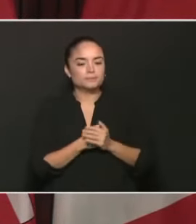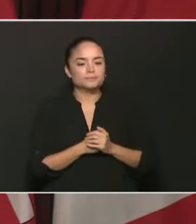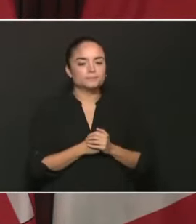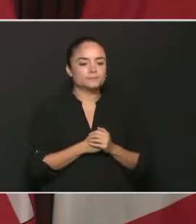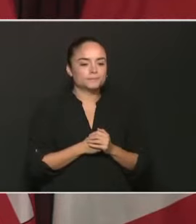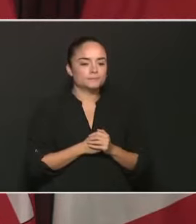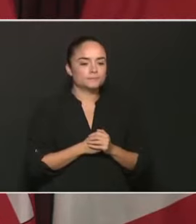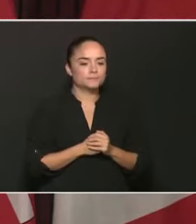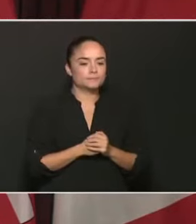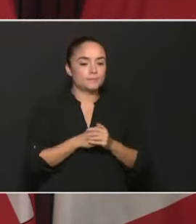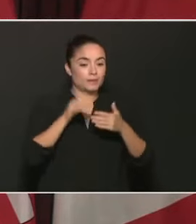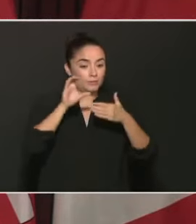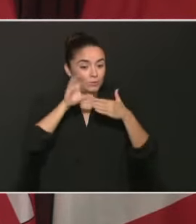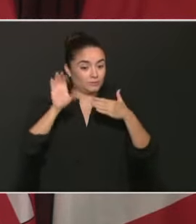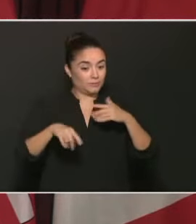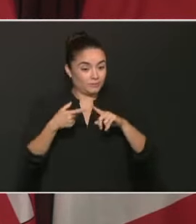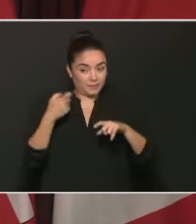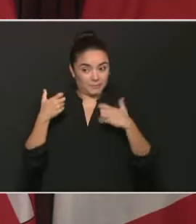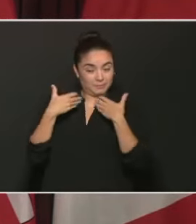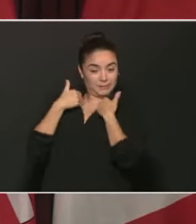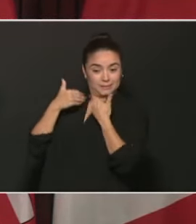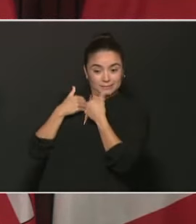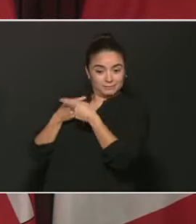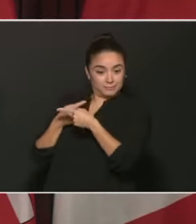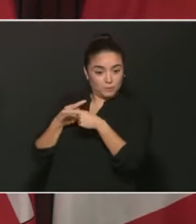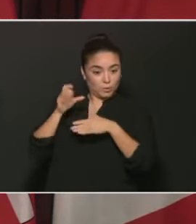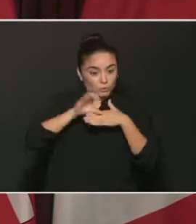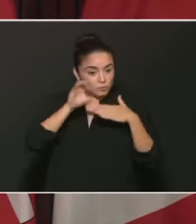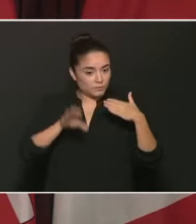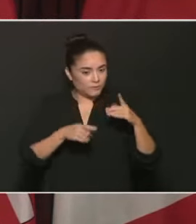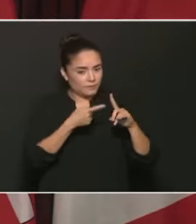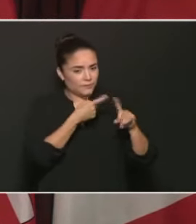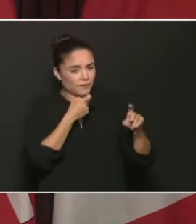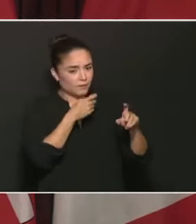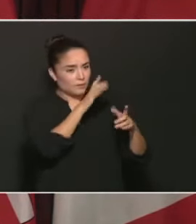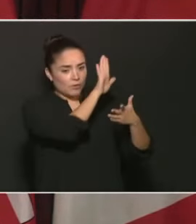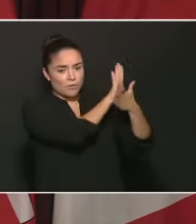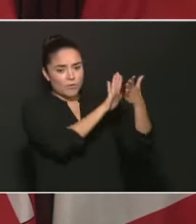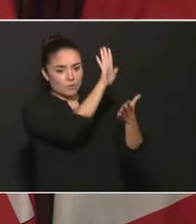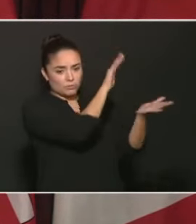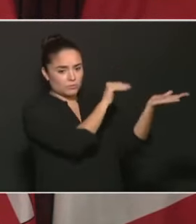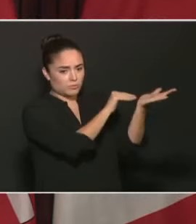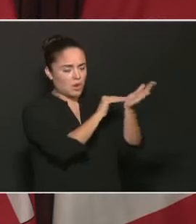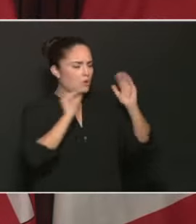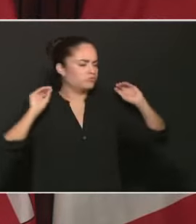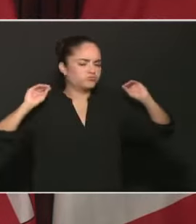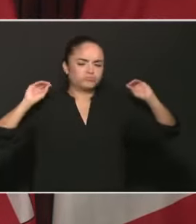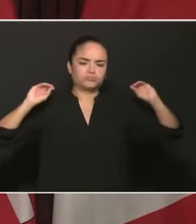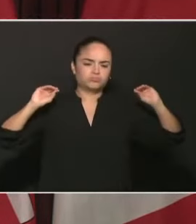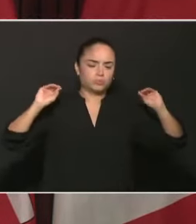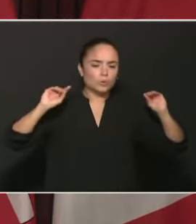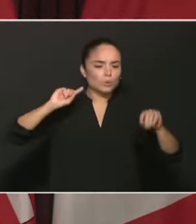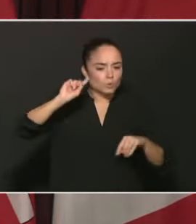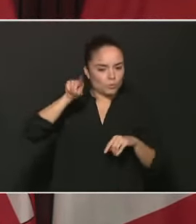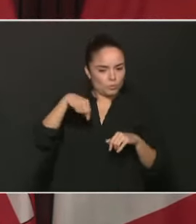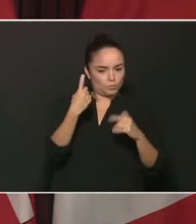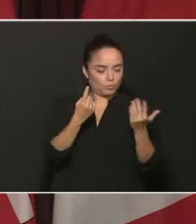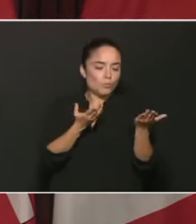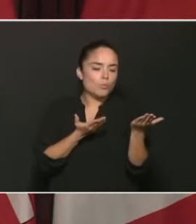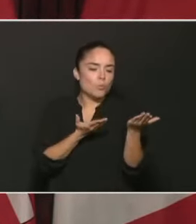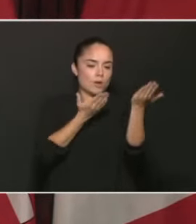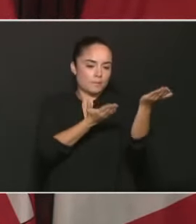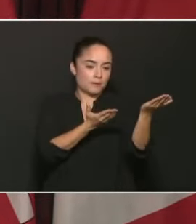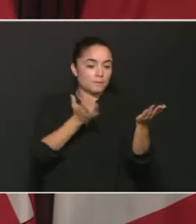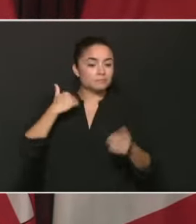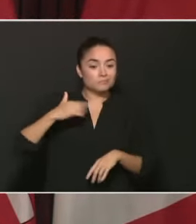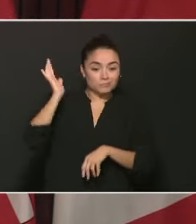or from the ministry. It's purely a recommendation. I have been a family doctor and an emergency